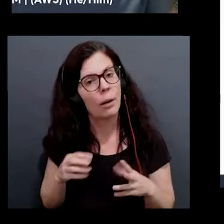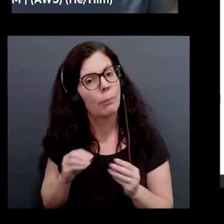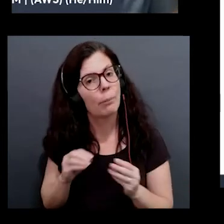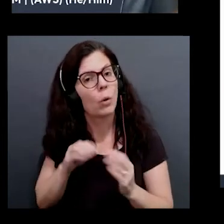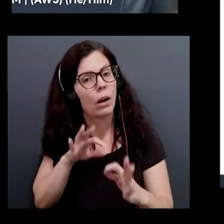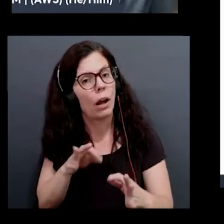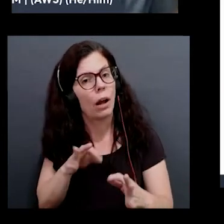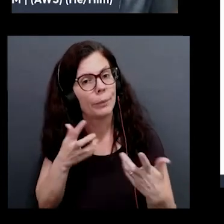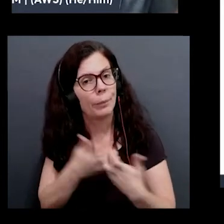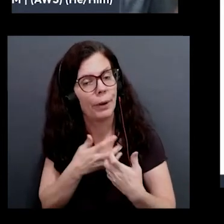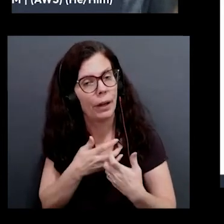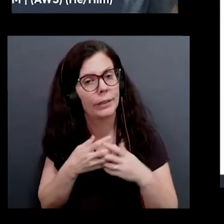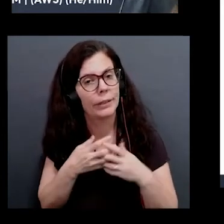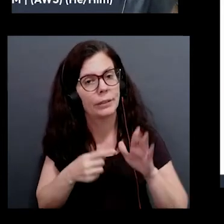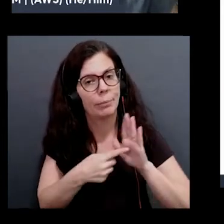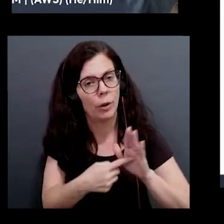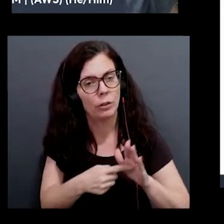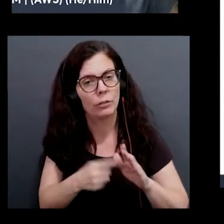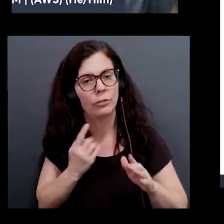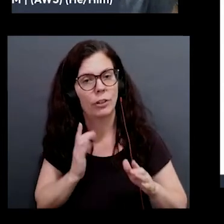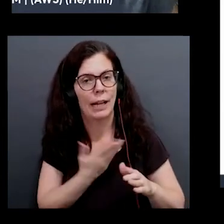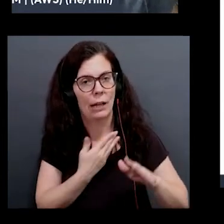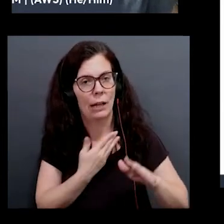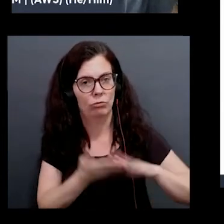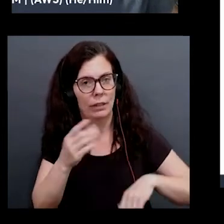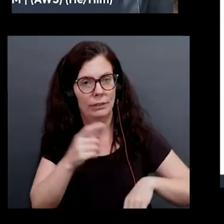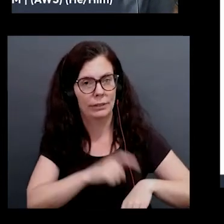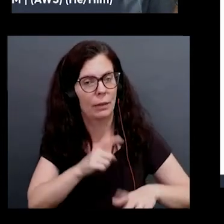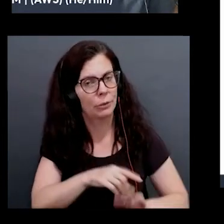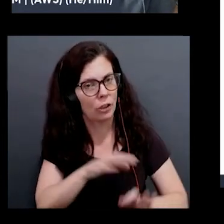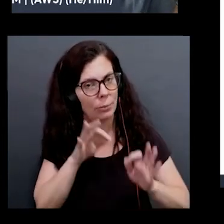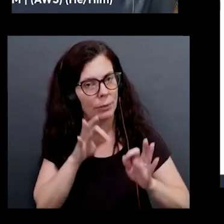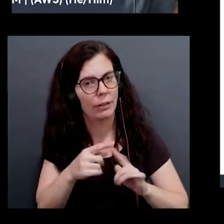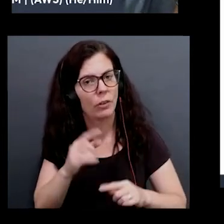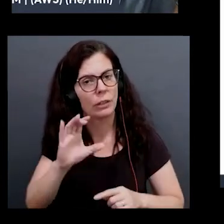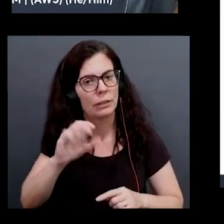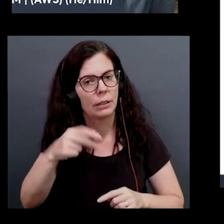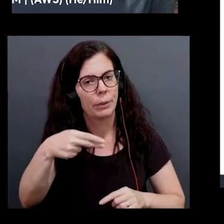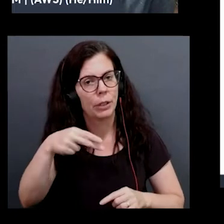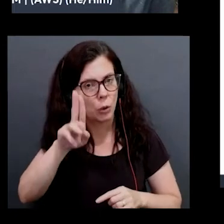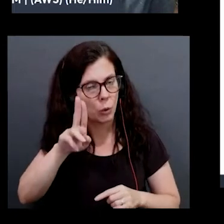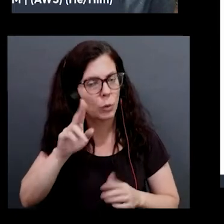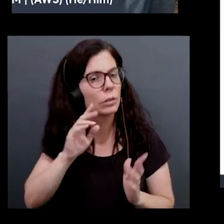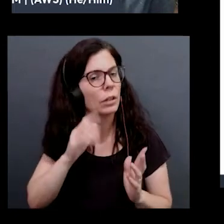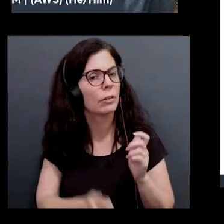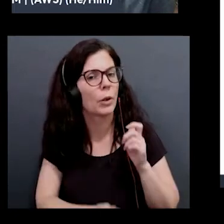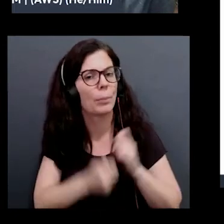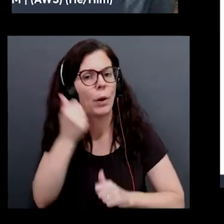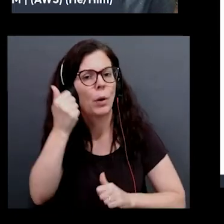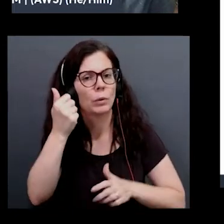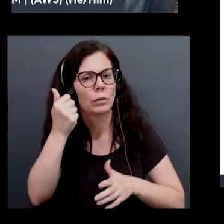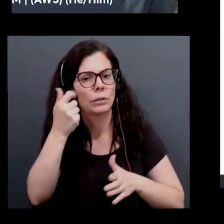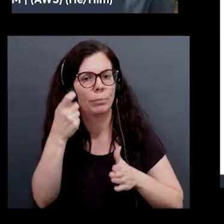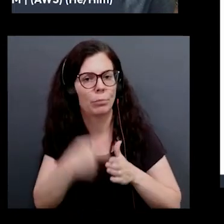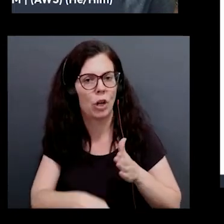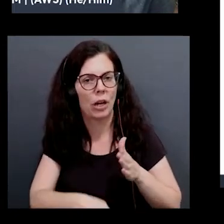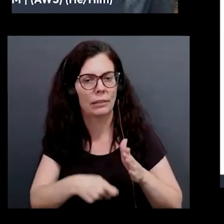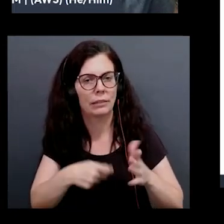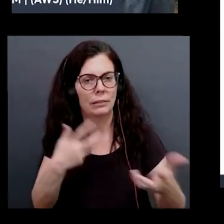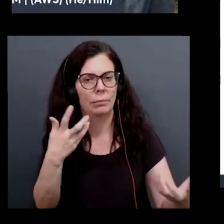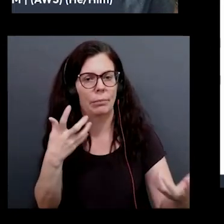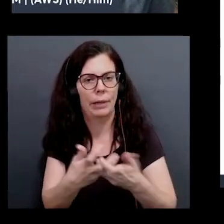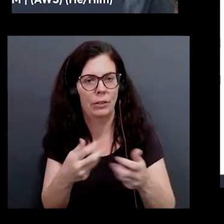running it on our runtime, which is optimized for these CPUs to get you the most price performance for your